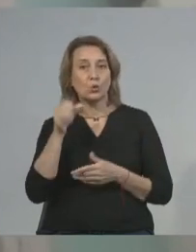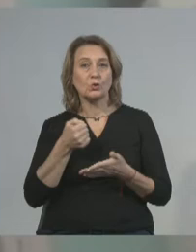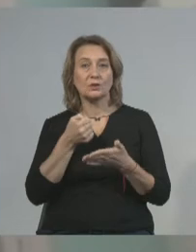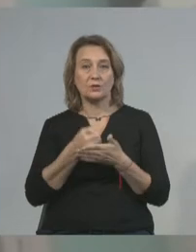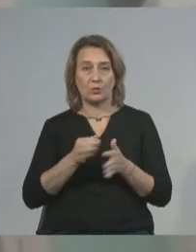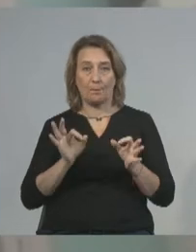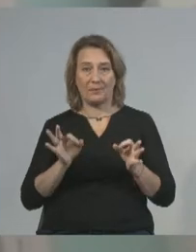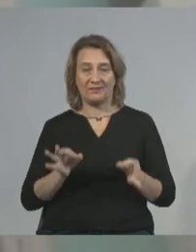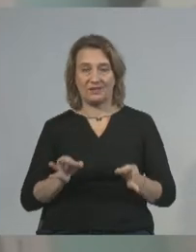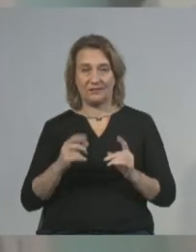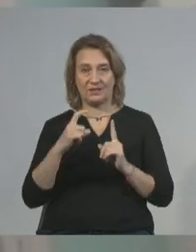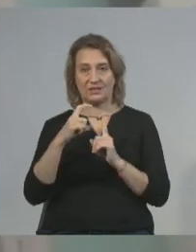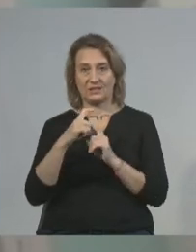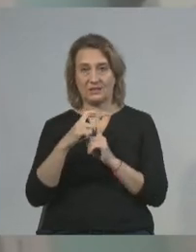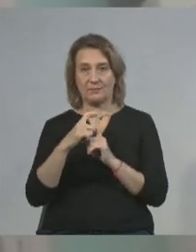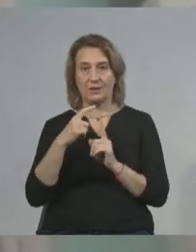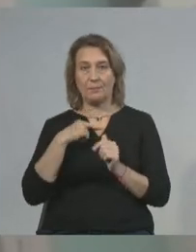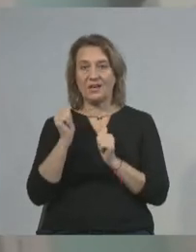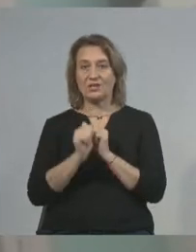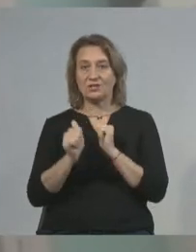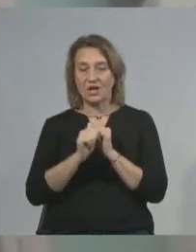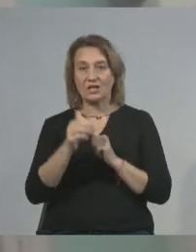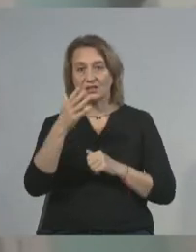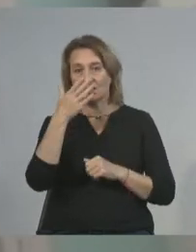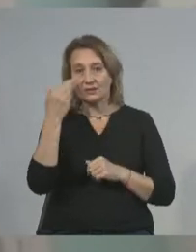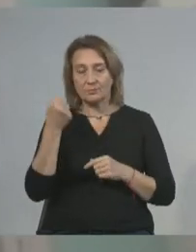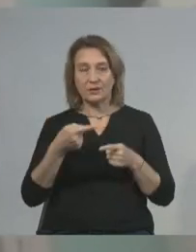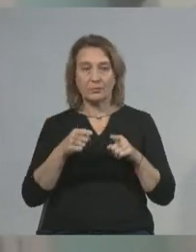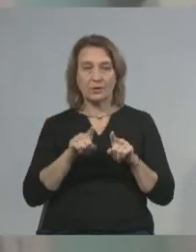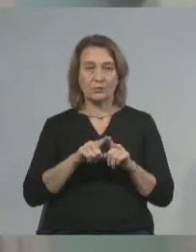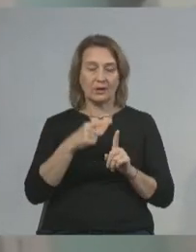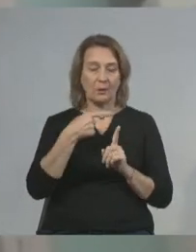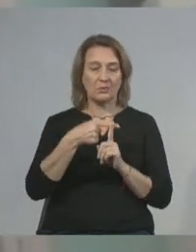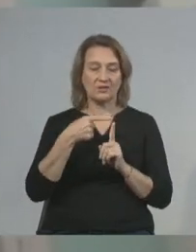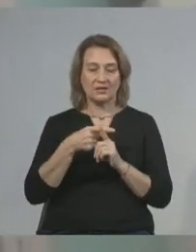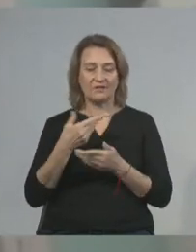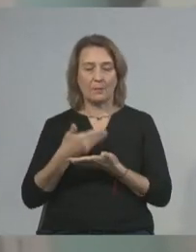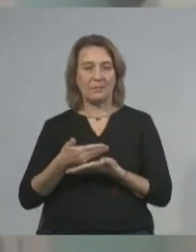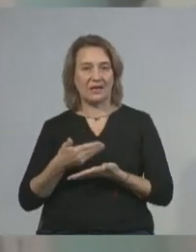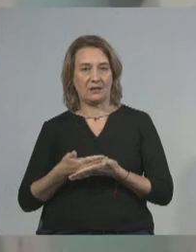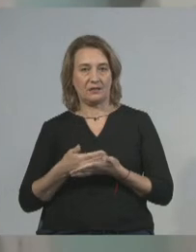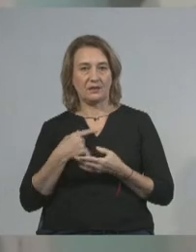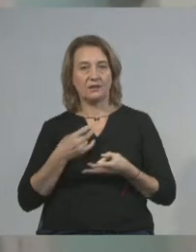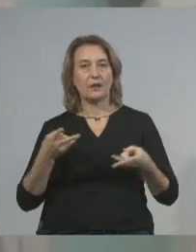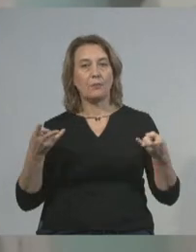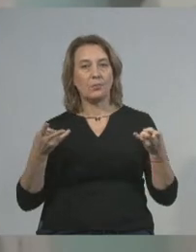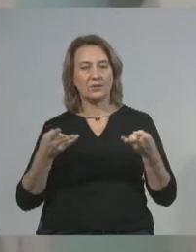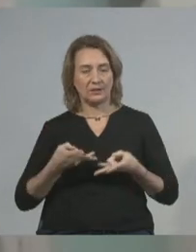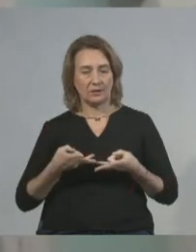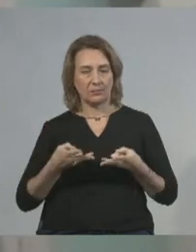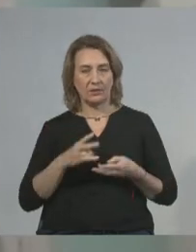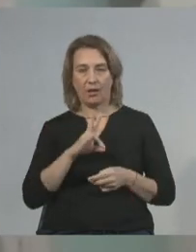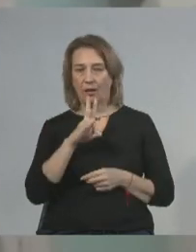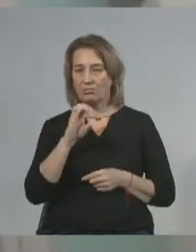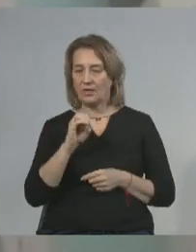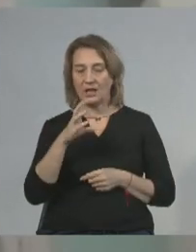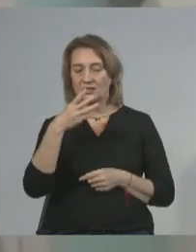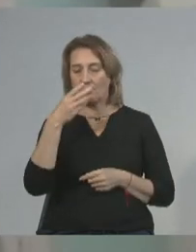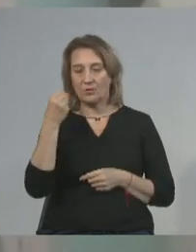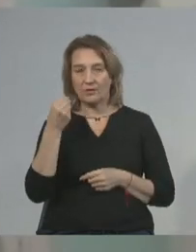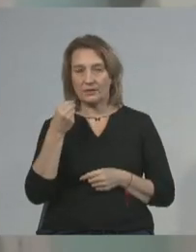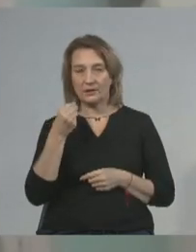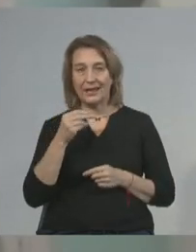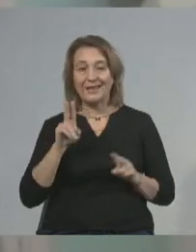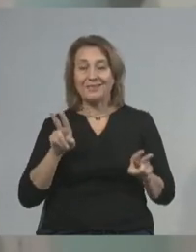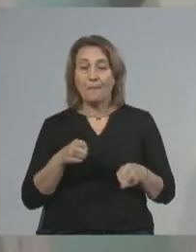forgotten i think we should focus more on on this that it is also quite successfully encountered